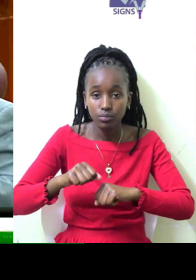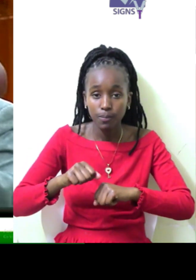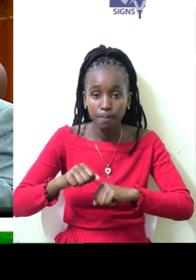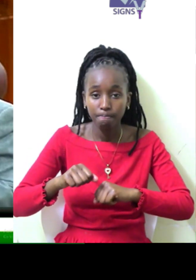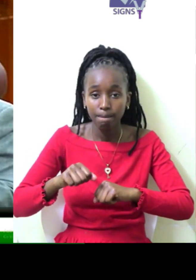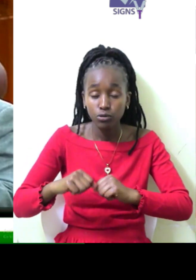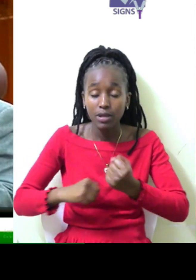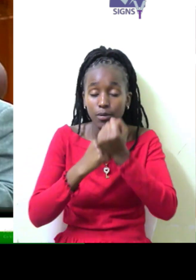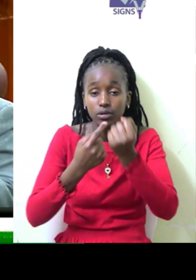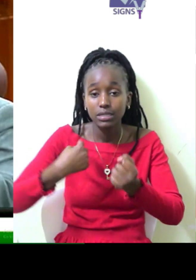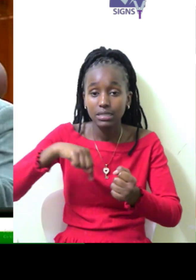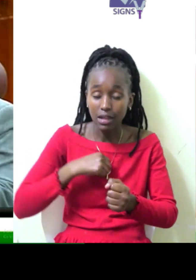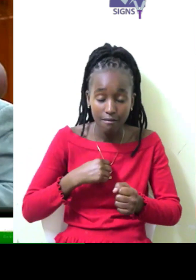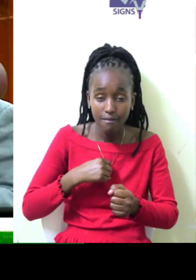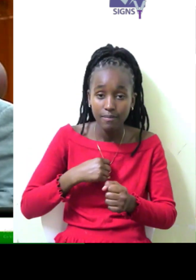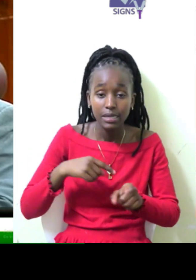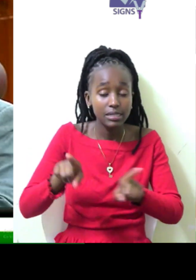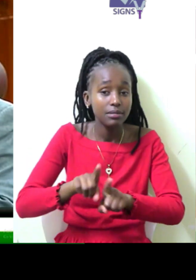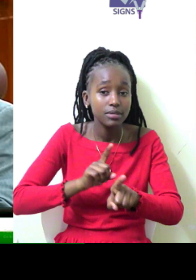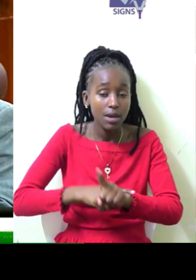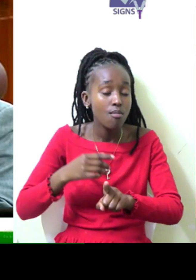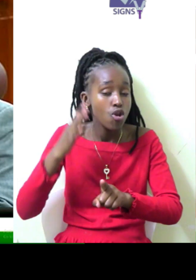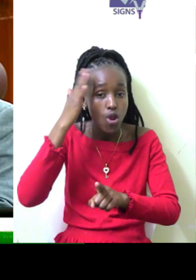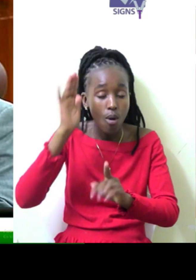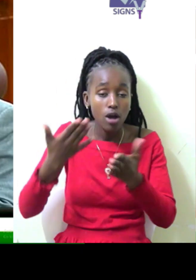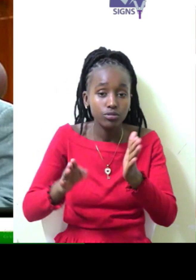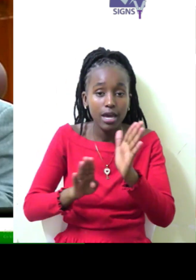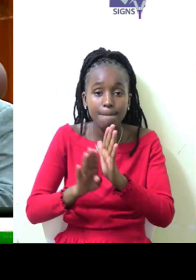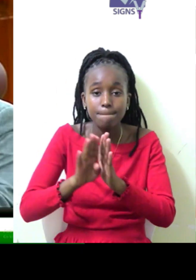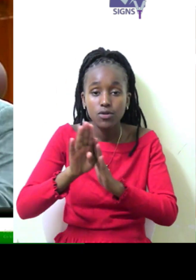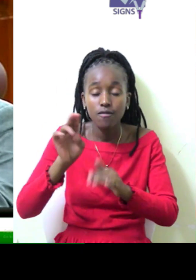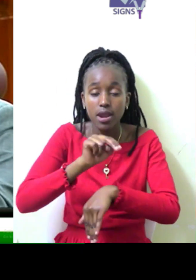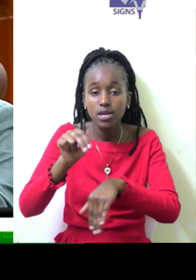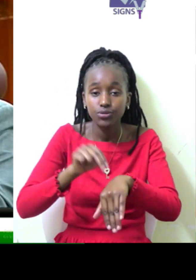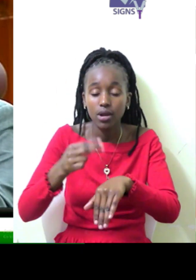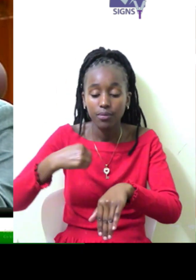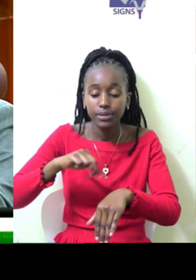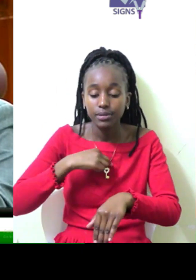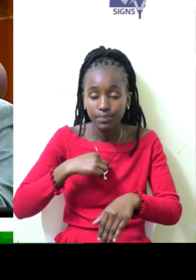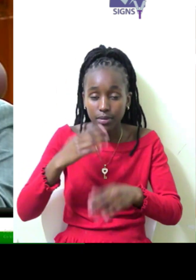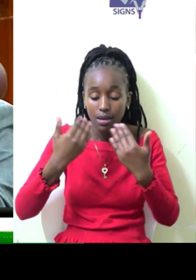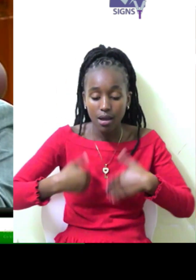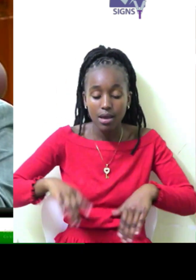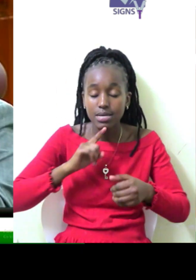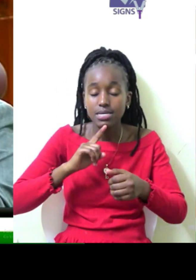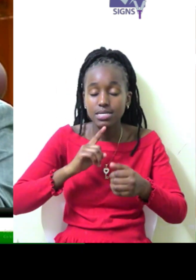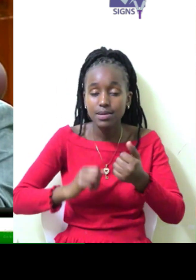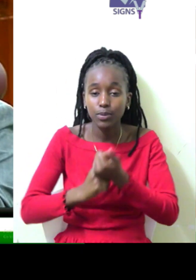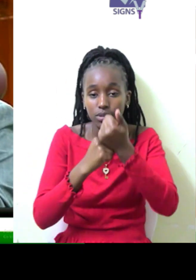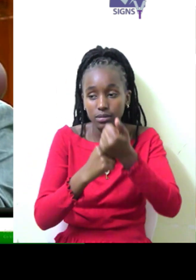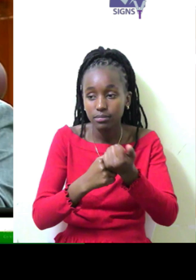is to look at what we have to improve our nation. And therefore, I support